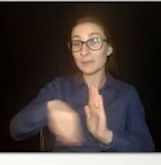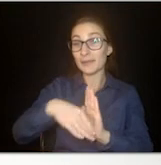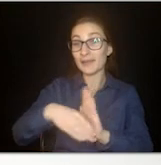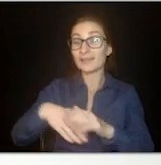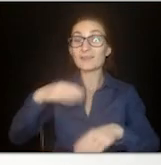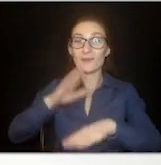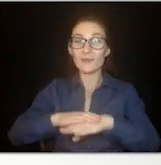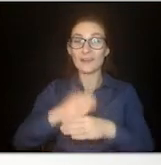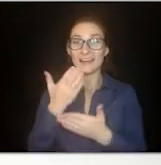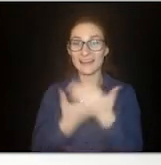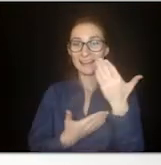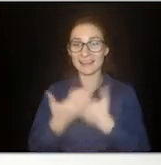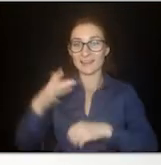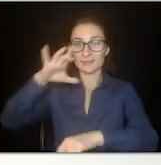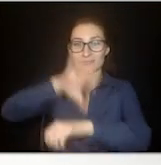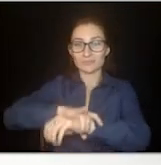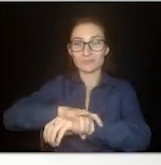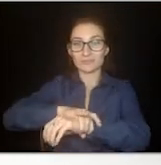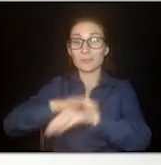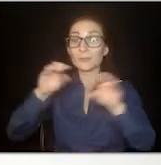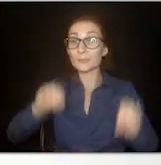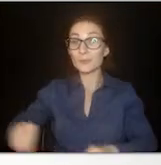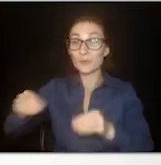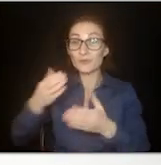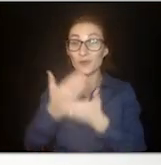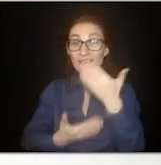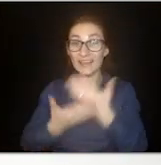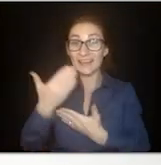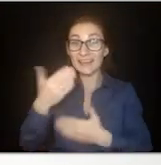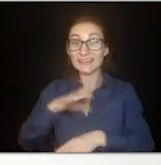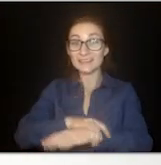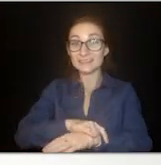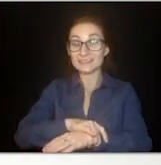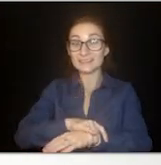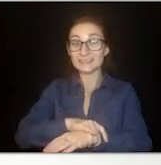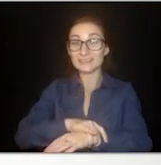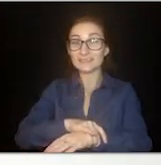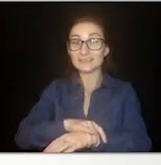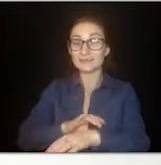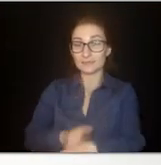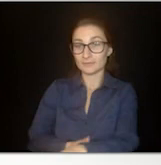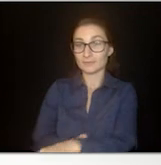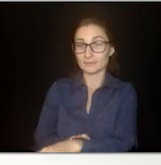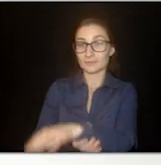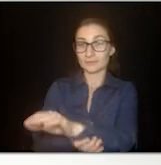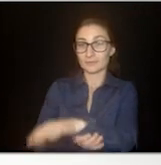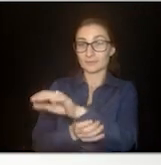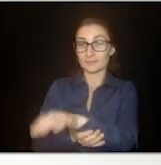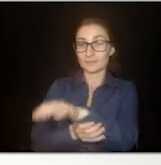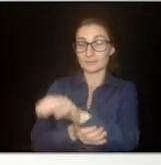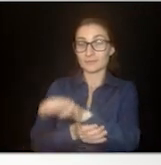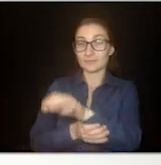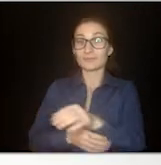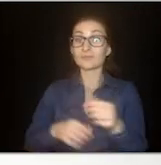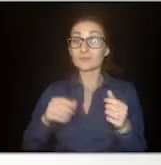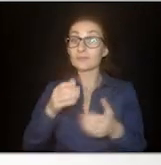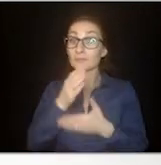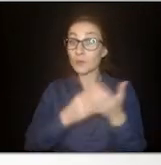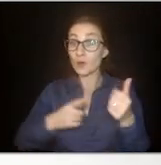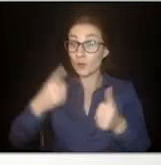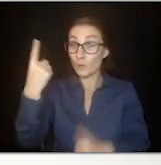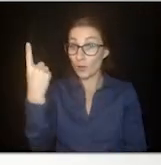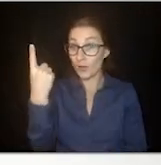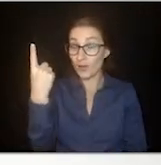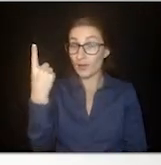The bell is on your hand. Move hand. In phase 1 of the routine,